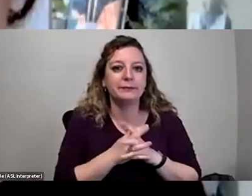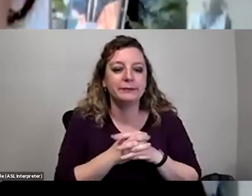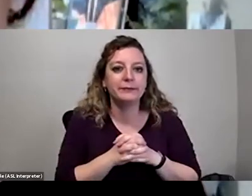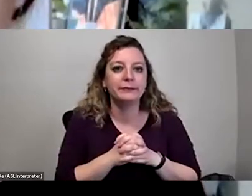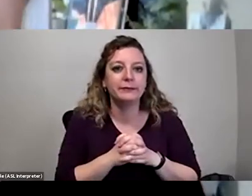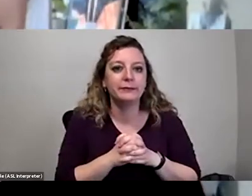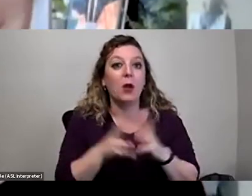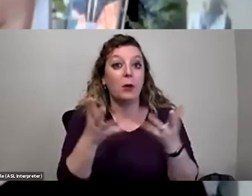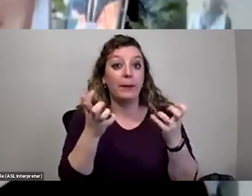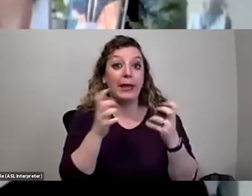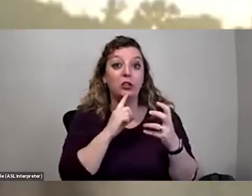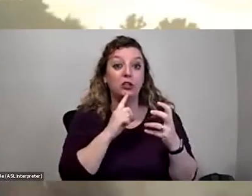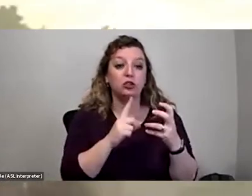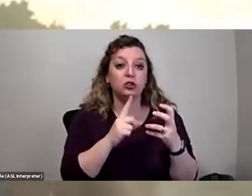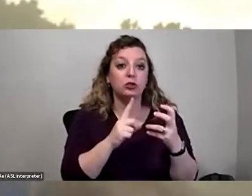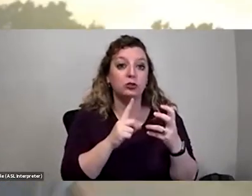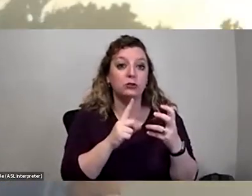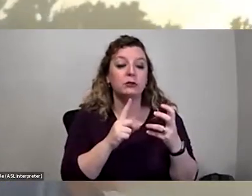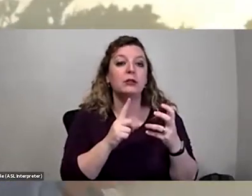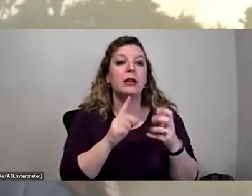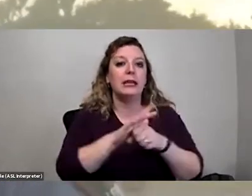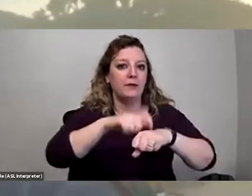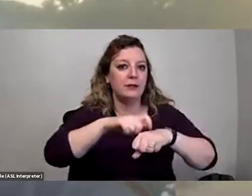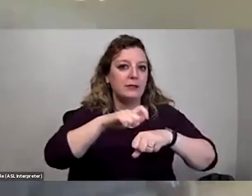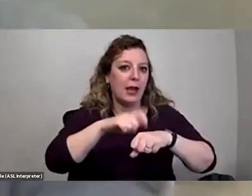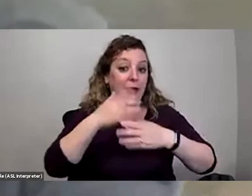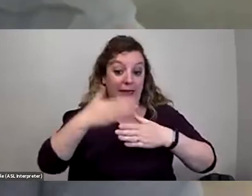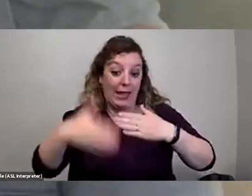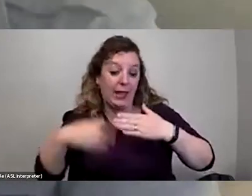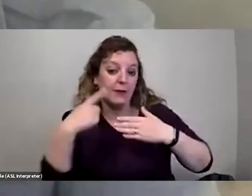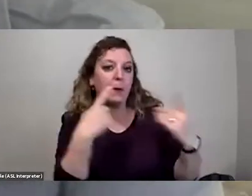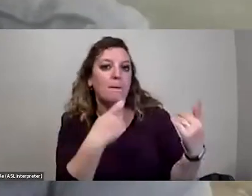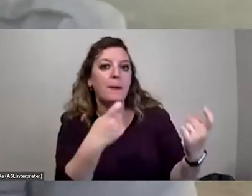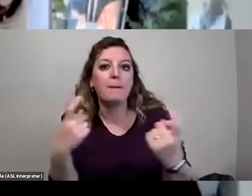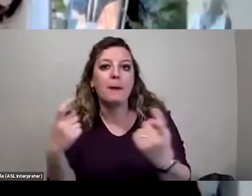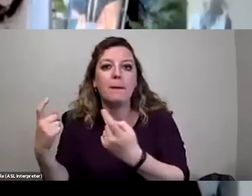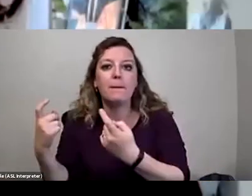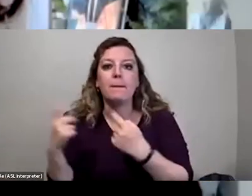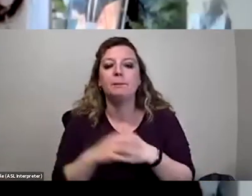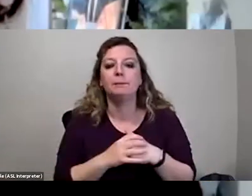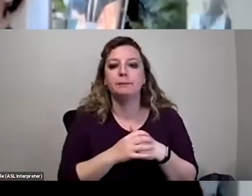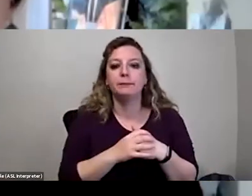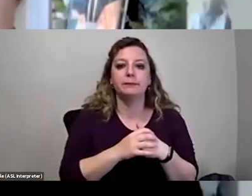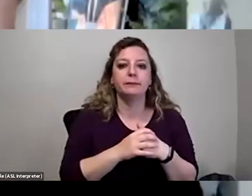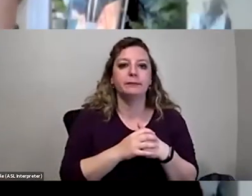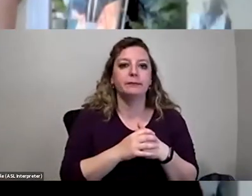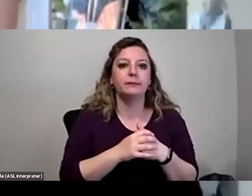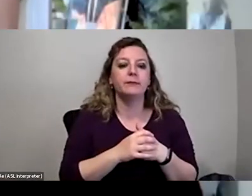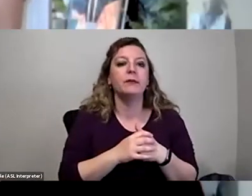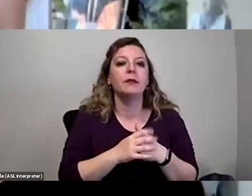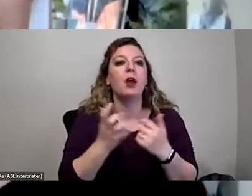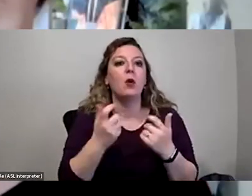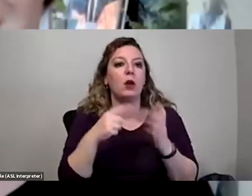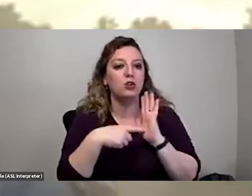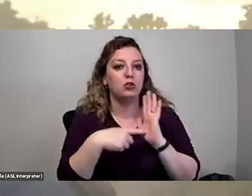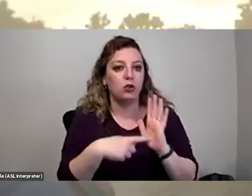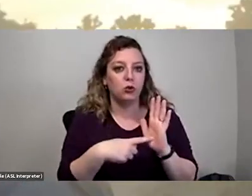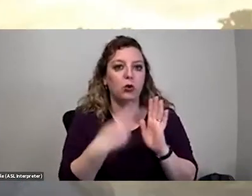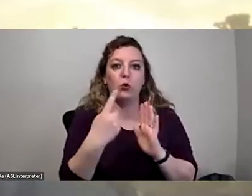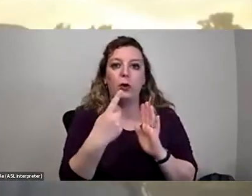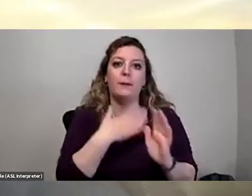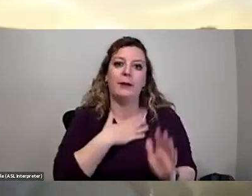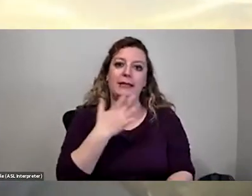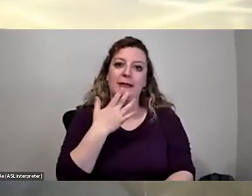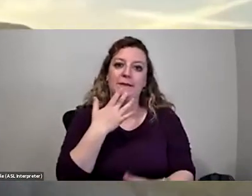Thank you. I want to make sure that I leave a lot of time for questions at the end. So I just want to make sure I'm not talking over. I did want to show you one of my very